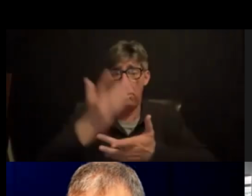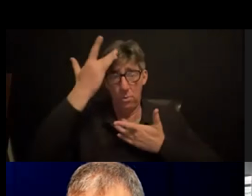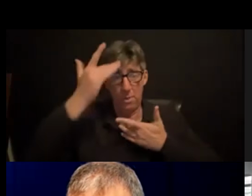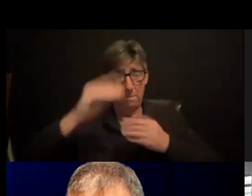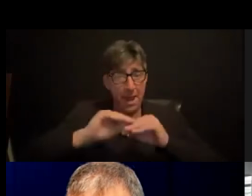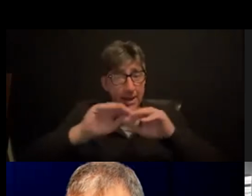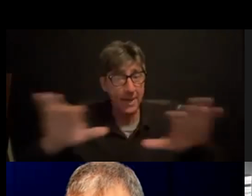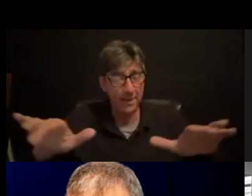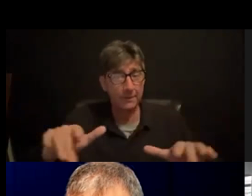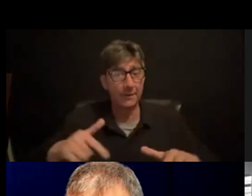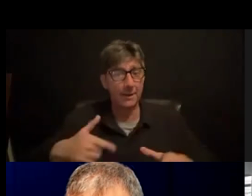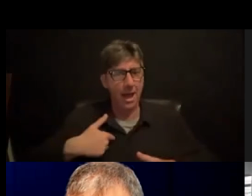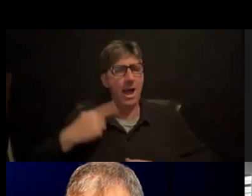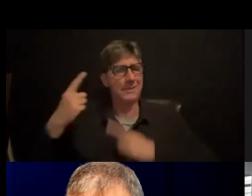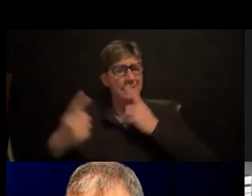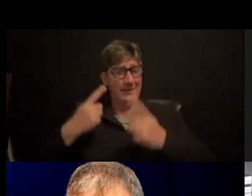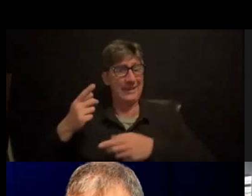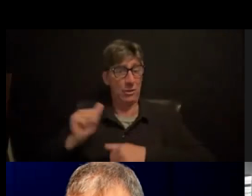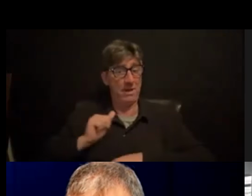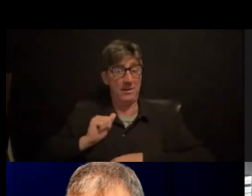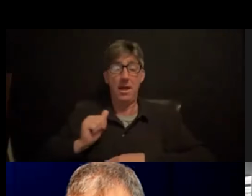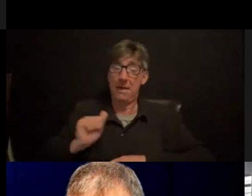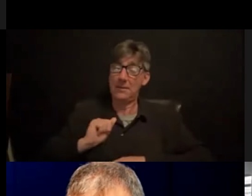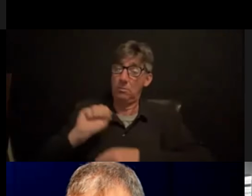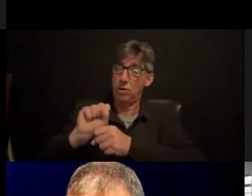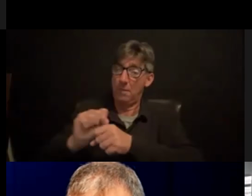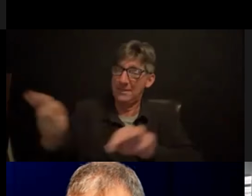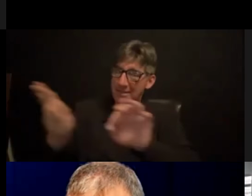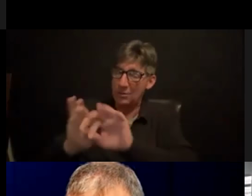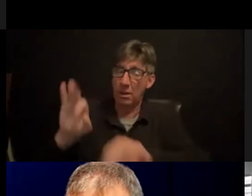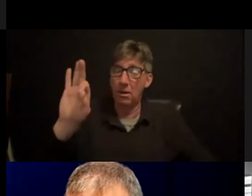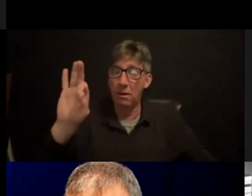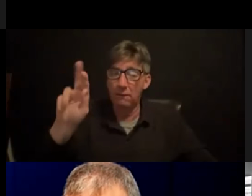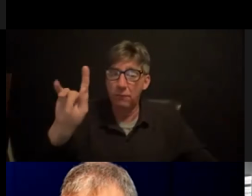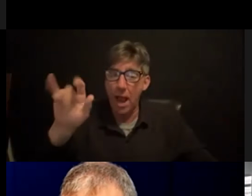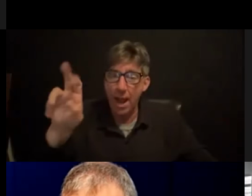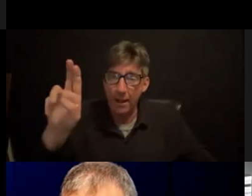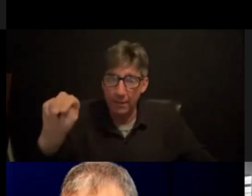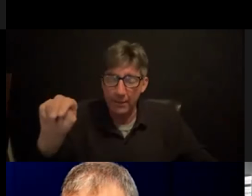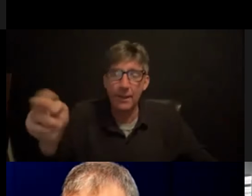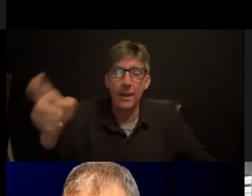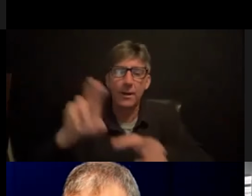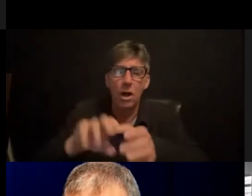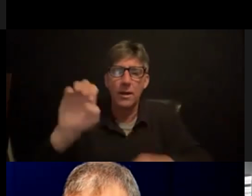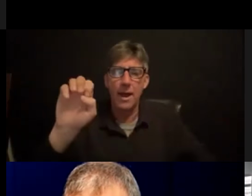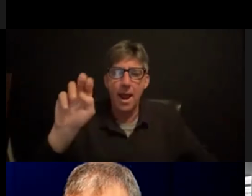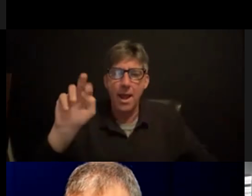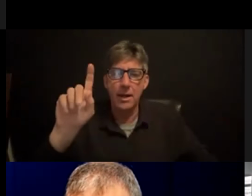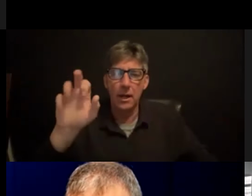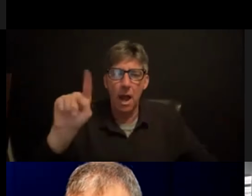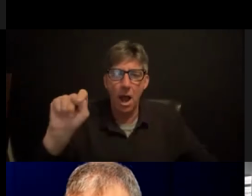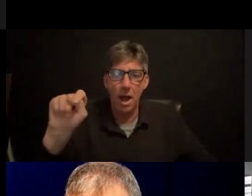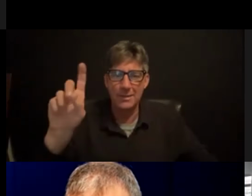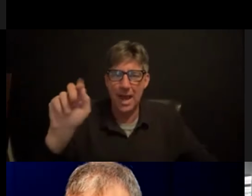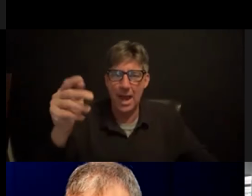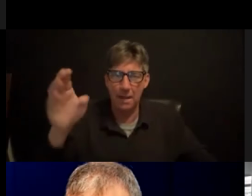considered essential in my job. So I take the Franklin line. I get on at Endicott, Dedham, and I take it to